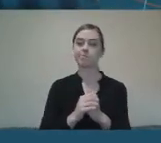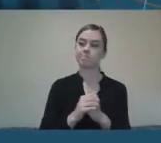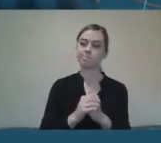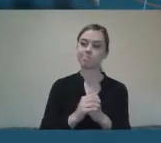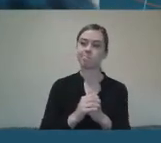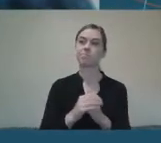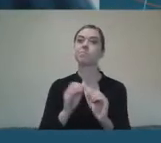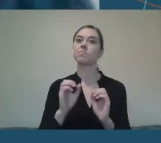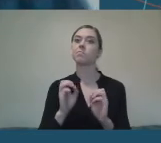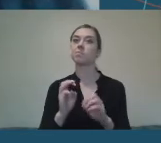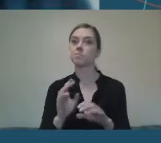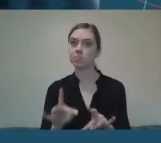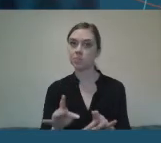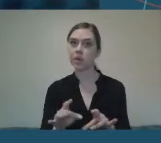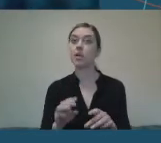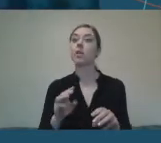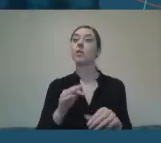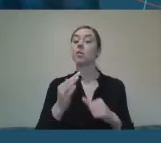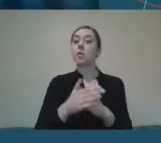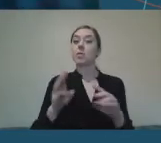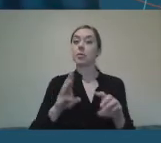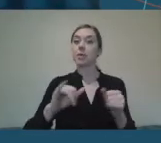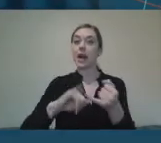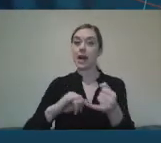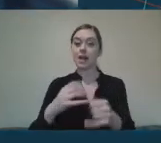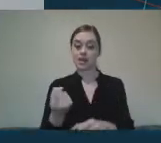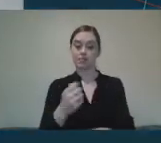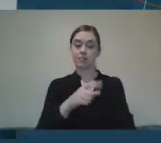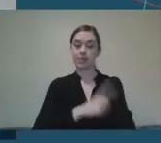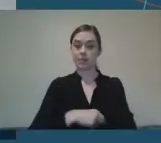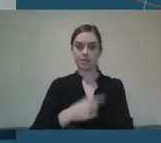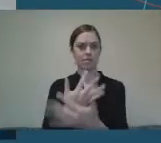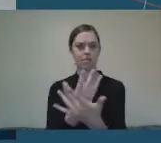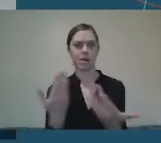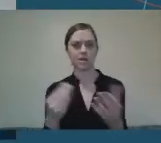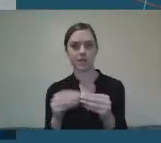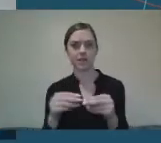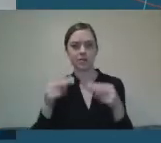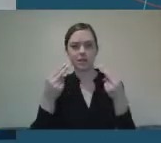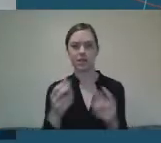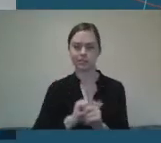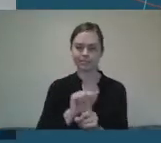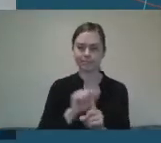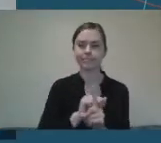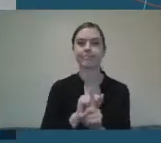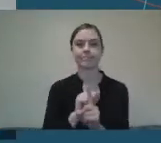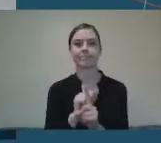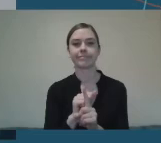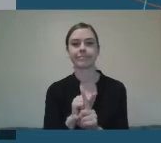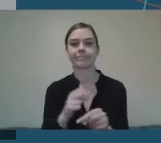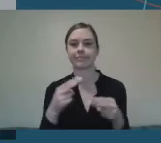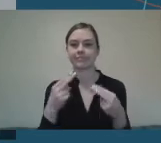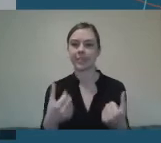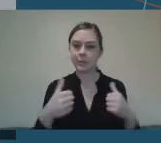Yeah, well, for people with disabilities, there's a lot of stuff that we need to do, and there's a lot of stuff that we